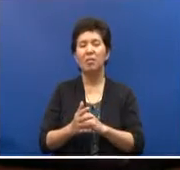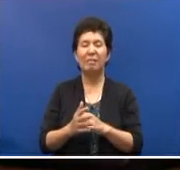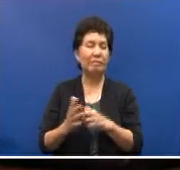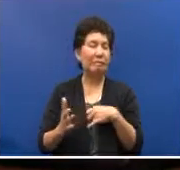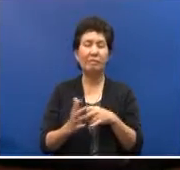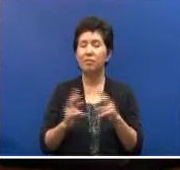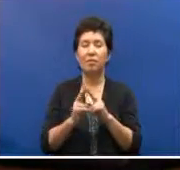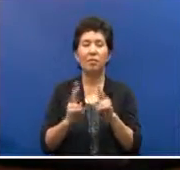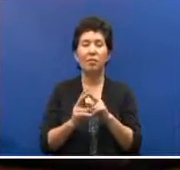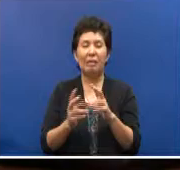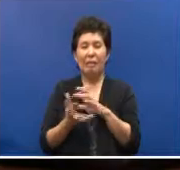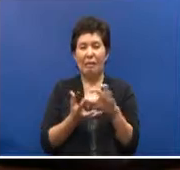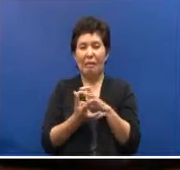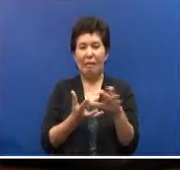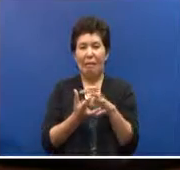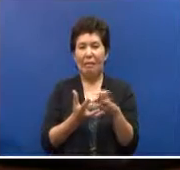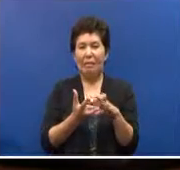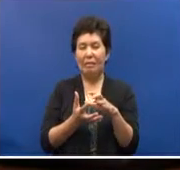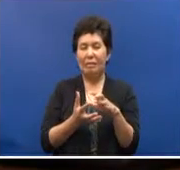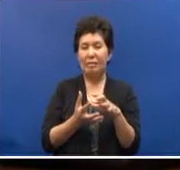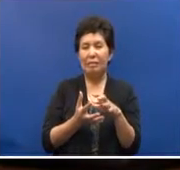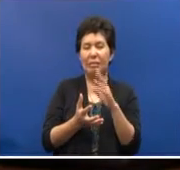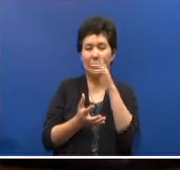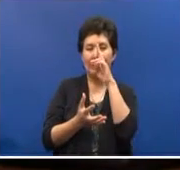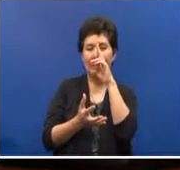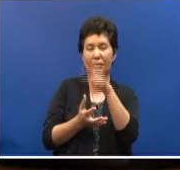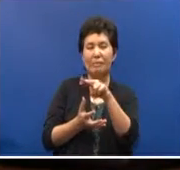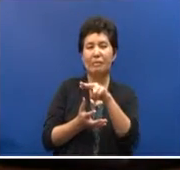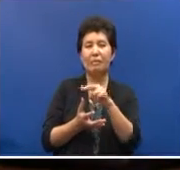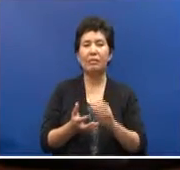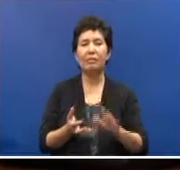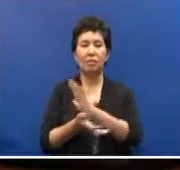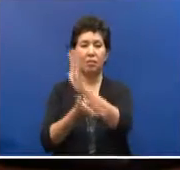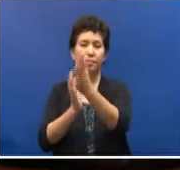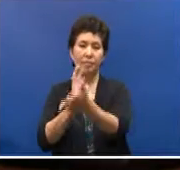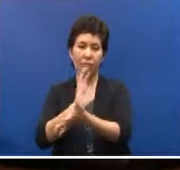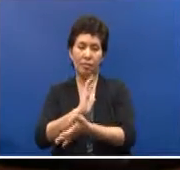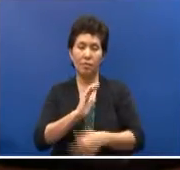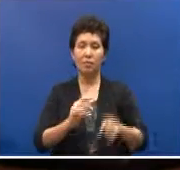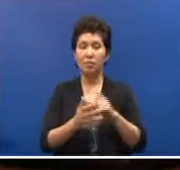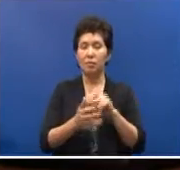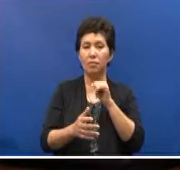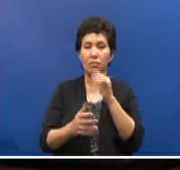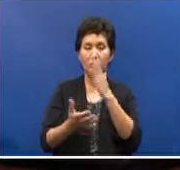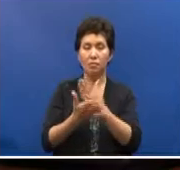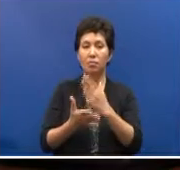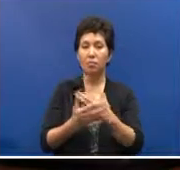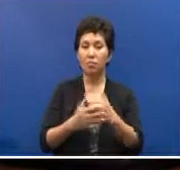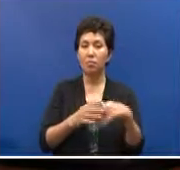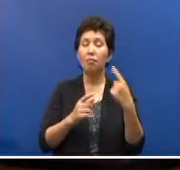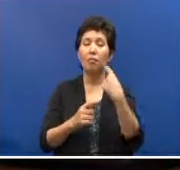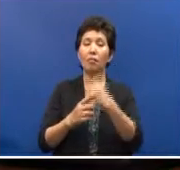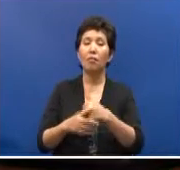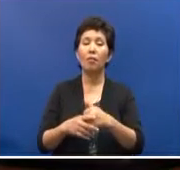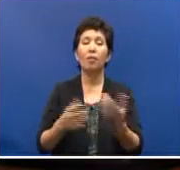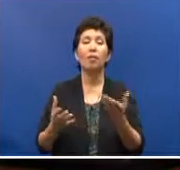violence. Okay, our first impression would be proved to be misguided. Okay, if we stop to consider who the current